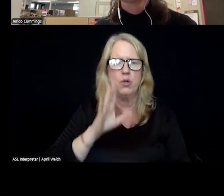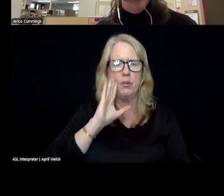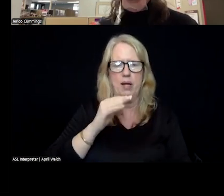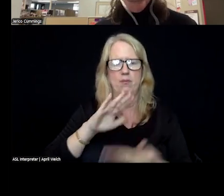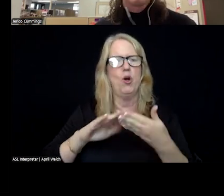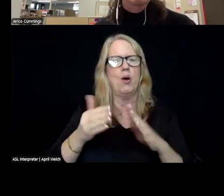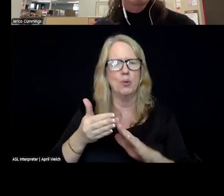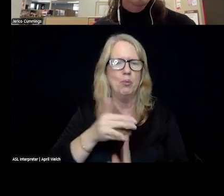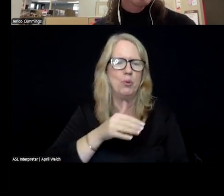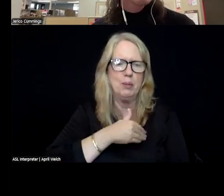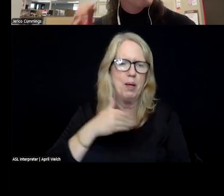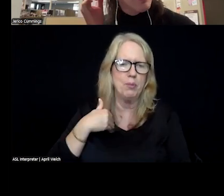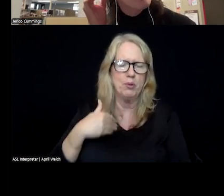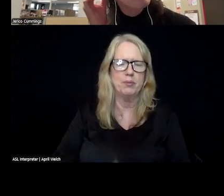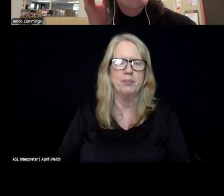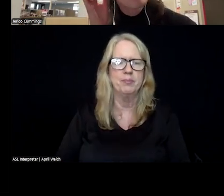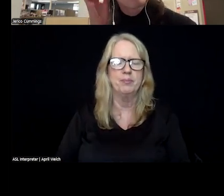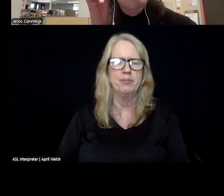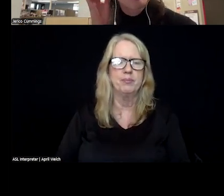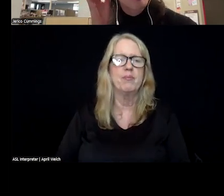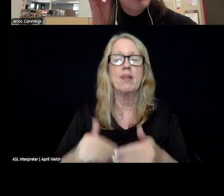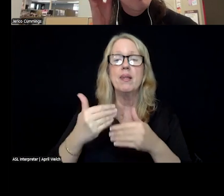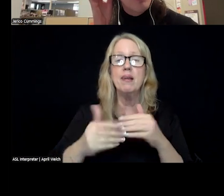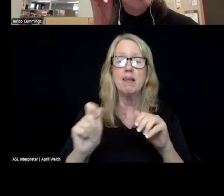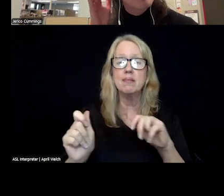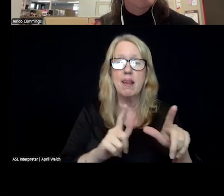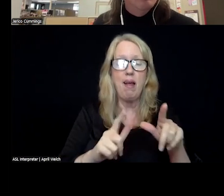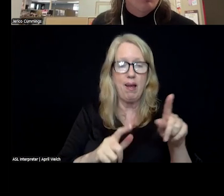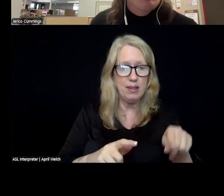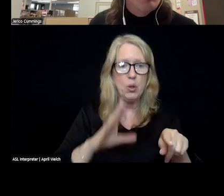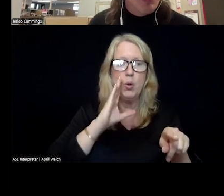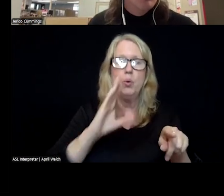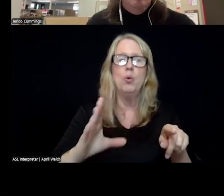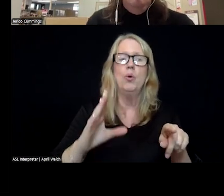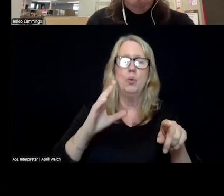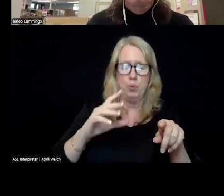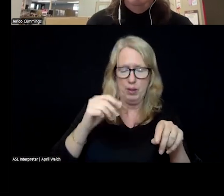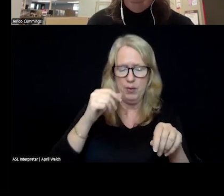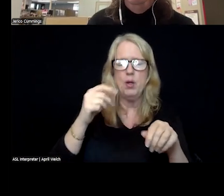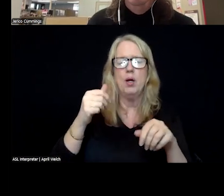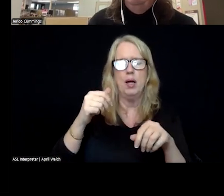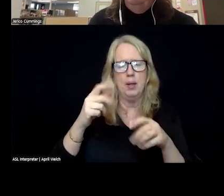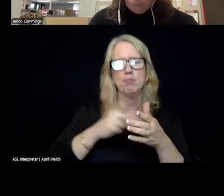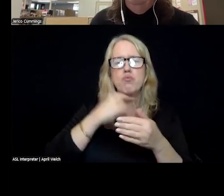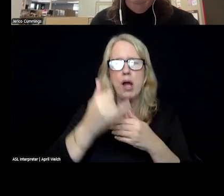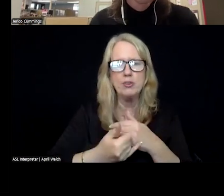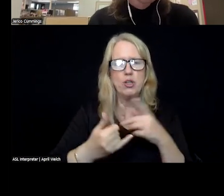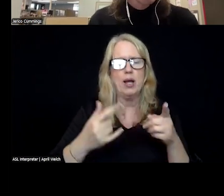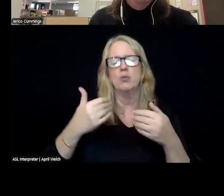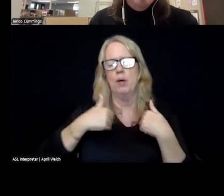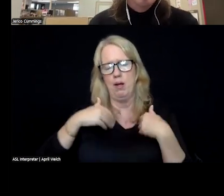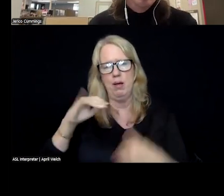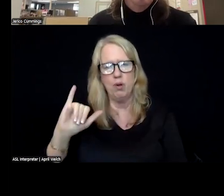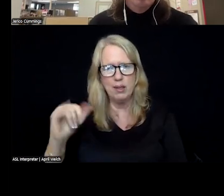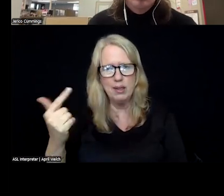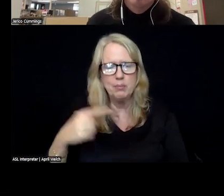members. On the next slide, you can learn more about the PAS Remembered project. We have a presence on Instagram,